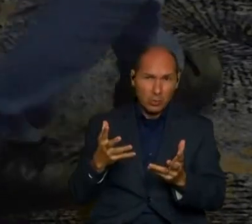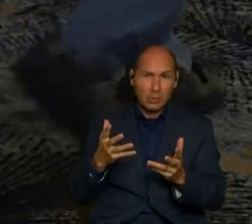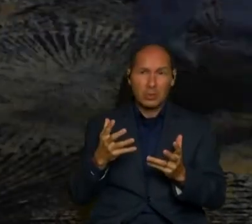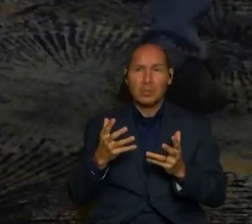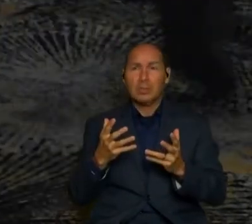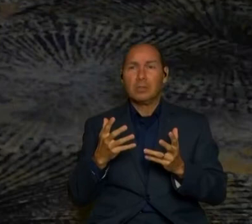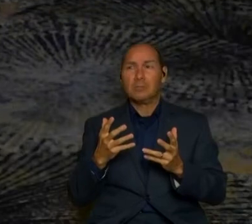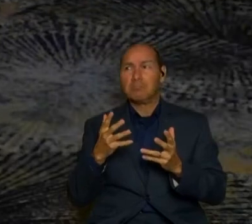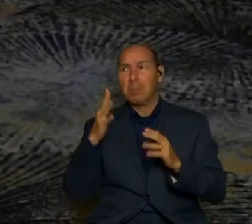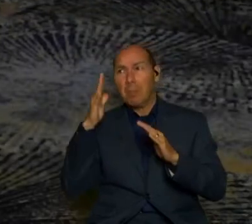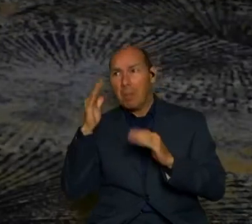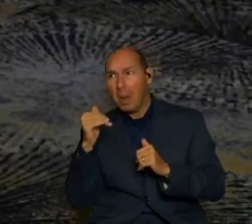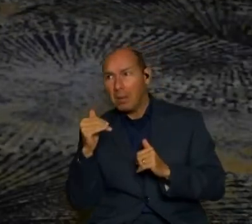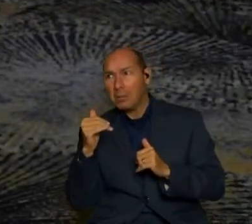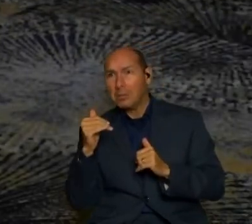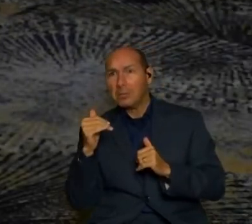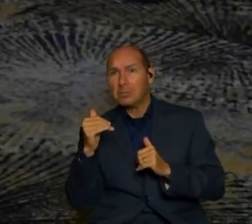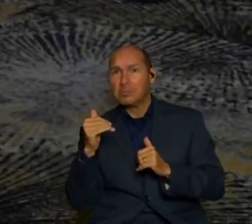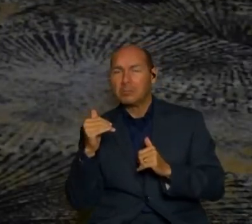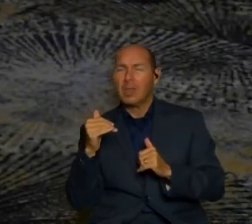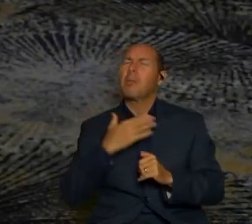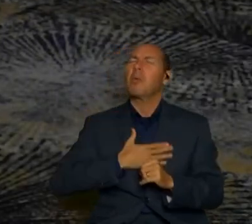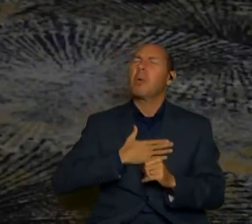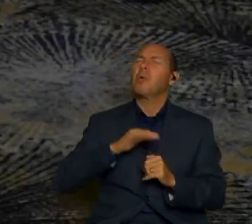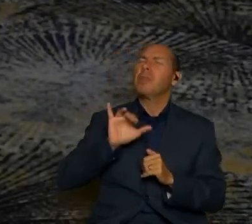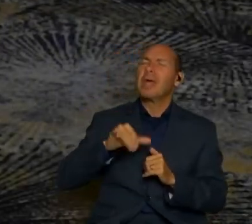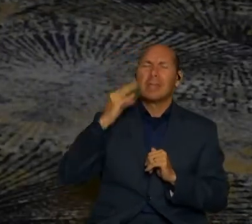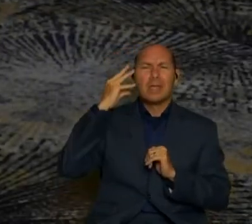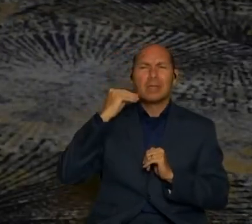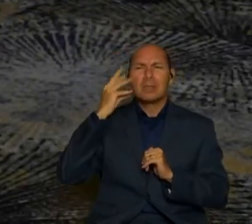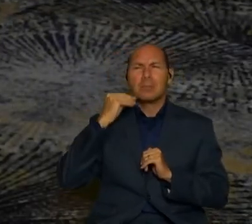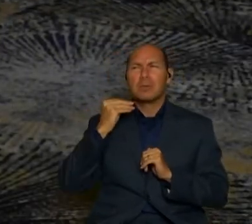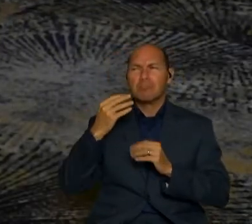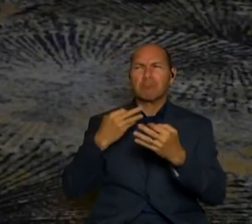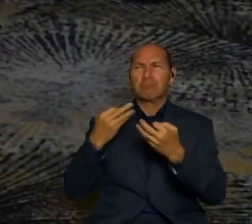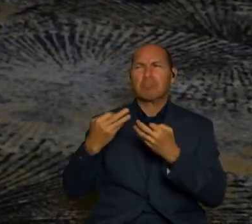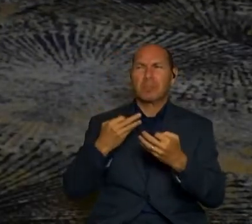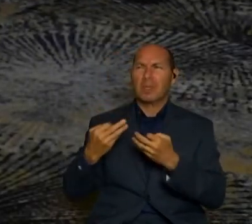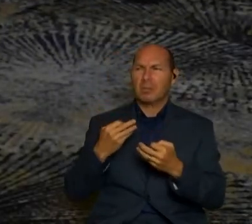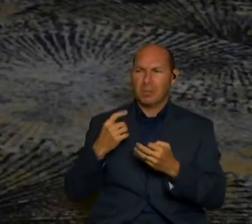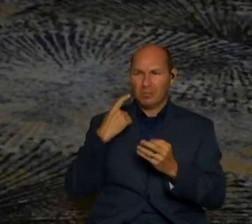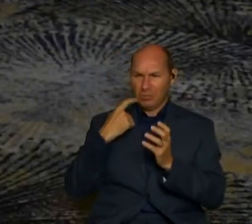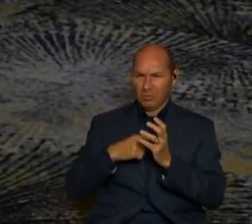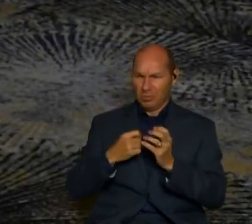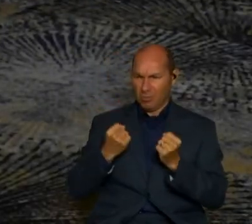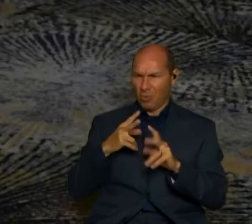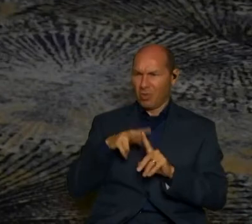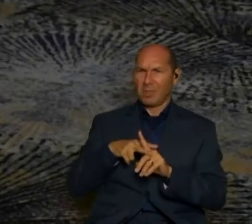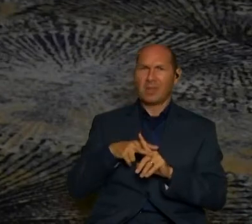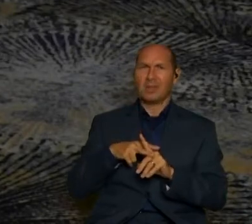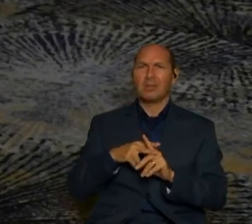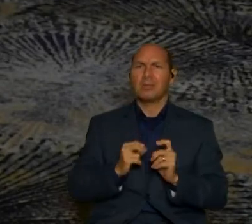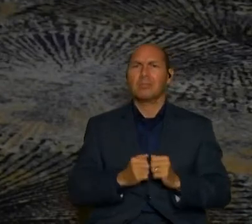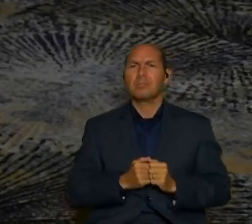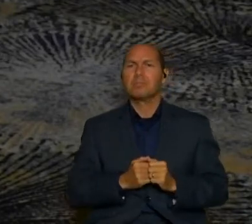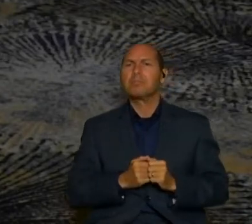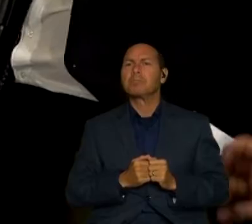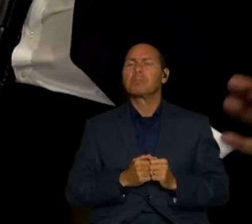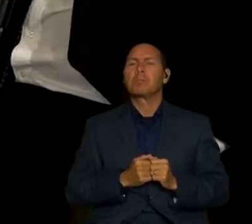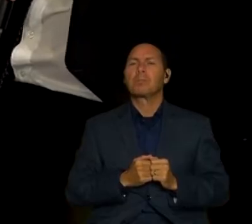expecting, just talk about that experience of dealing with all these applications. No, it didn't surprise me